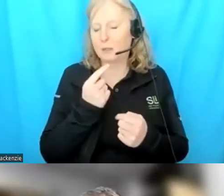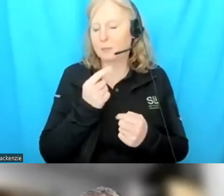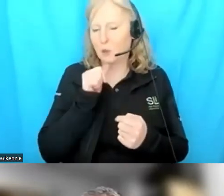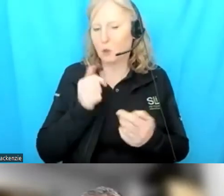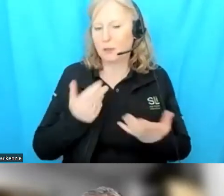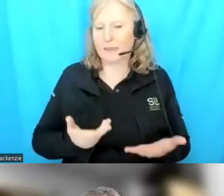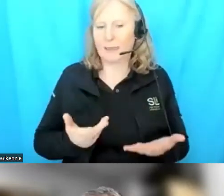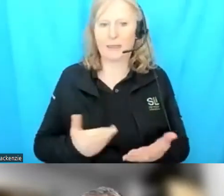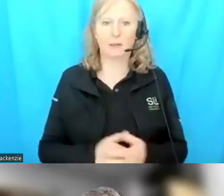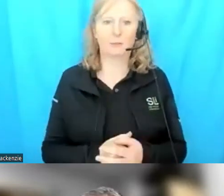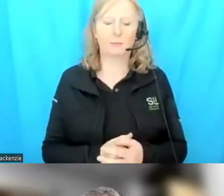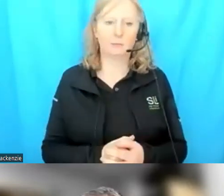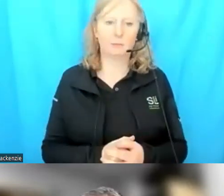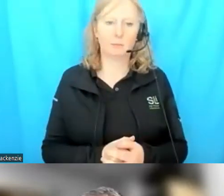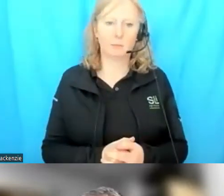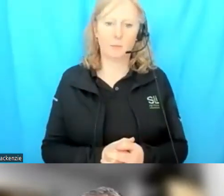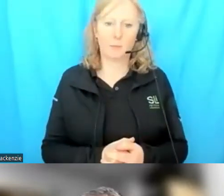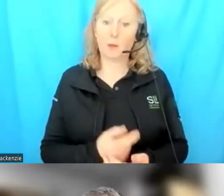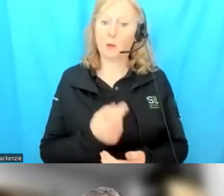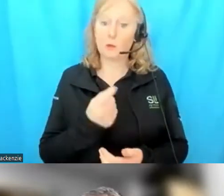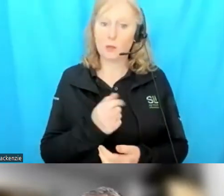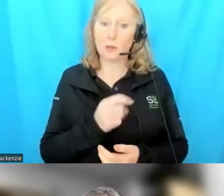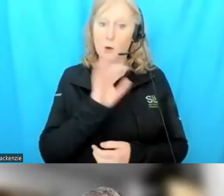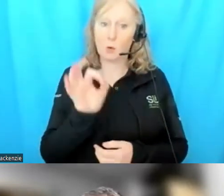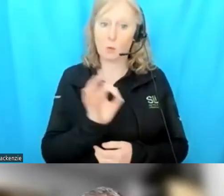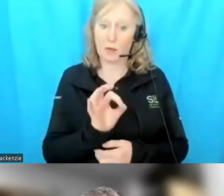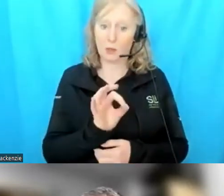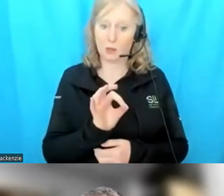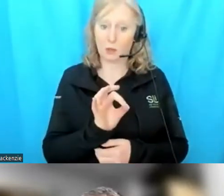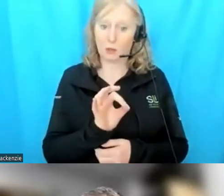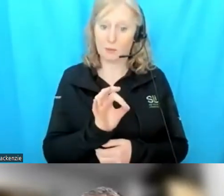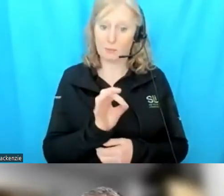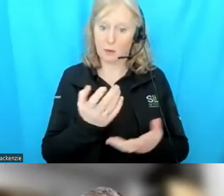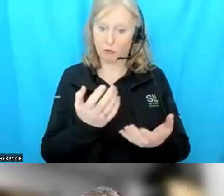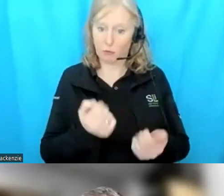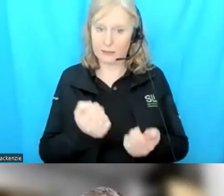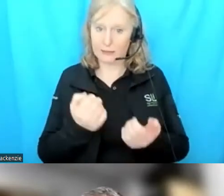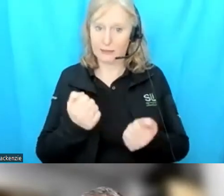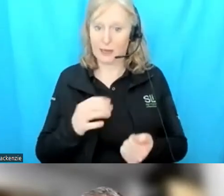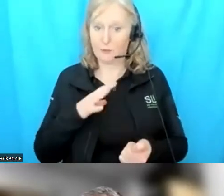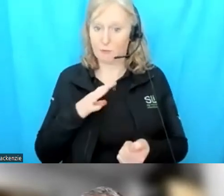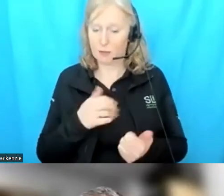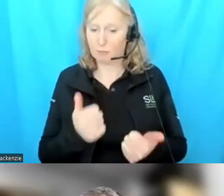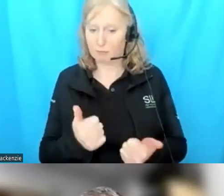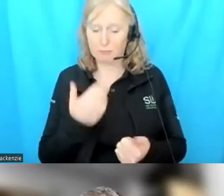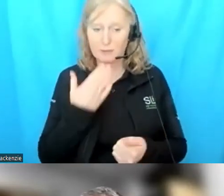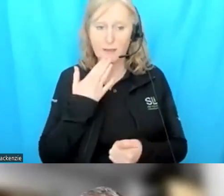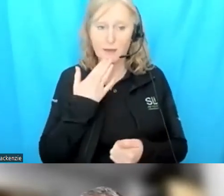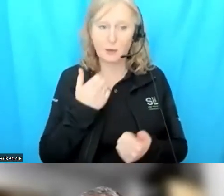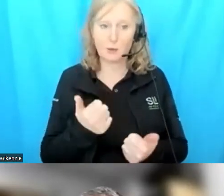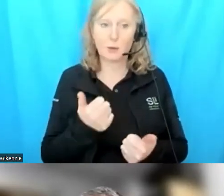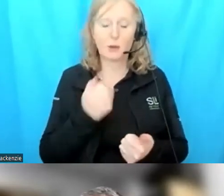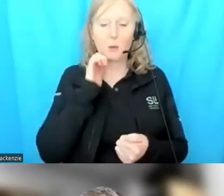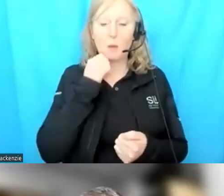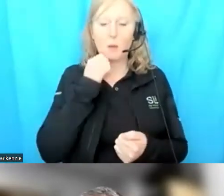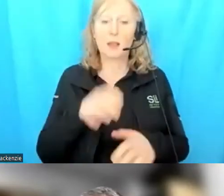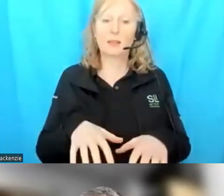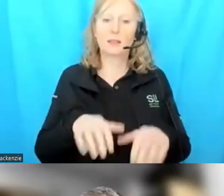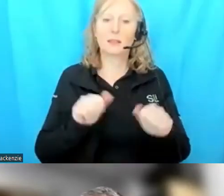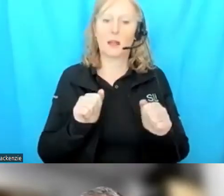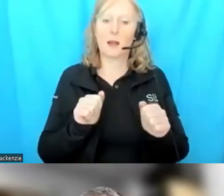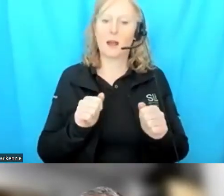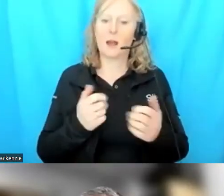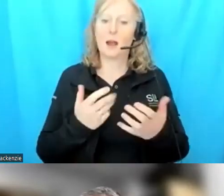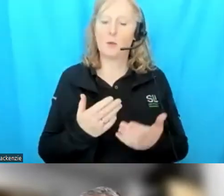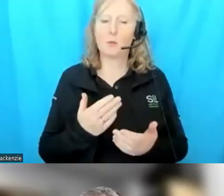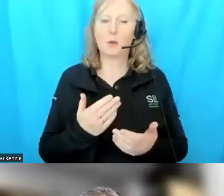So some questions have been coming through the chat already. Thank you for that. That's really helpful. I'm going to start just with